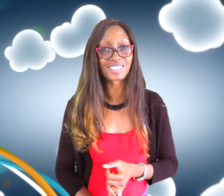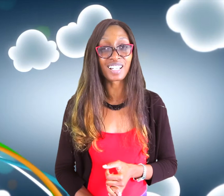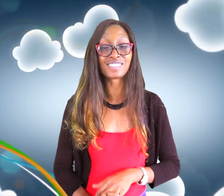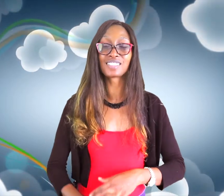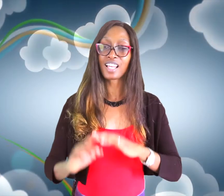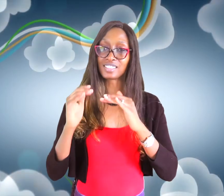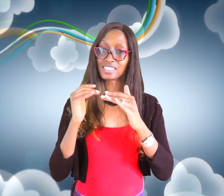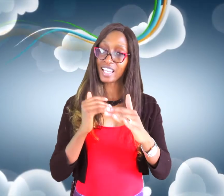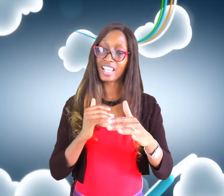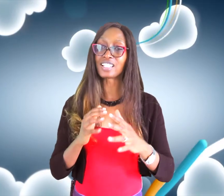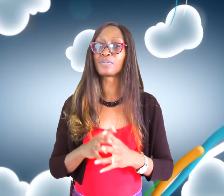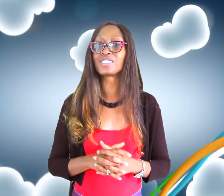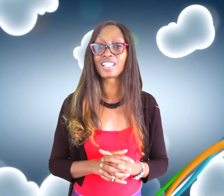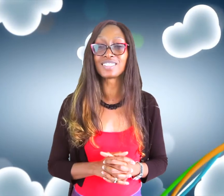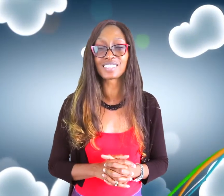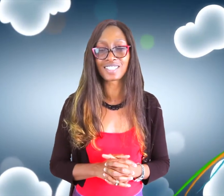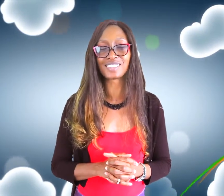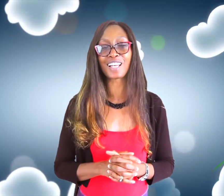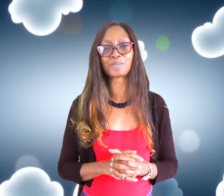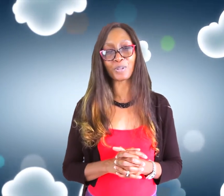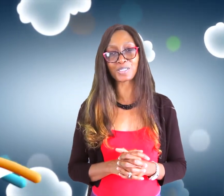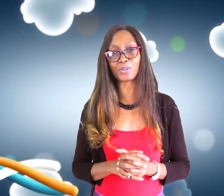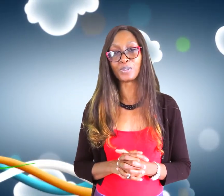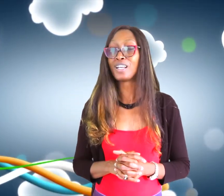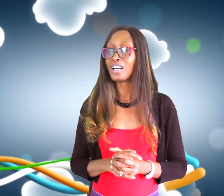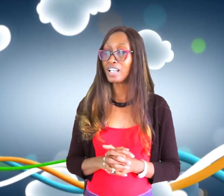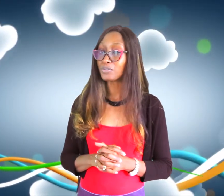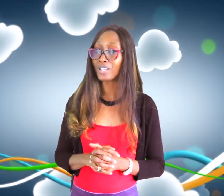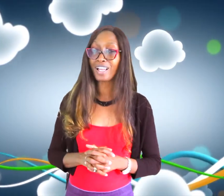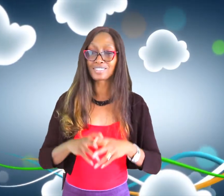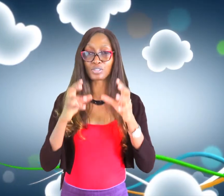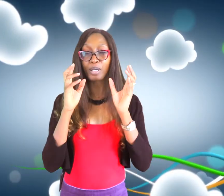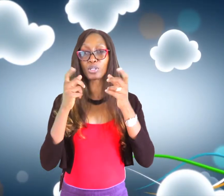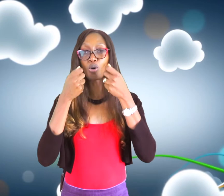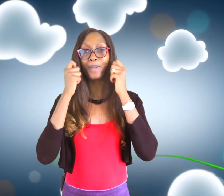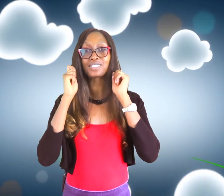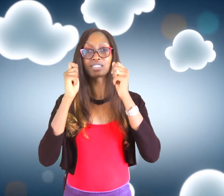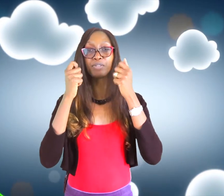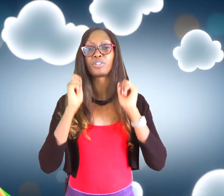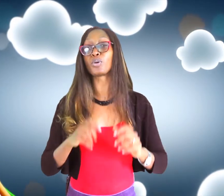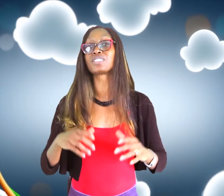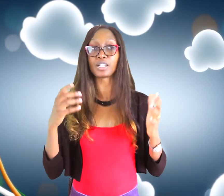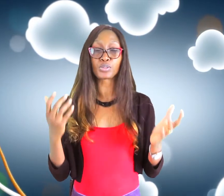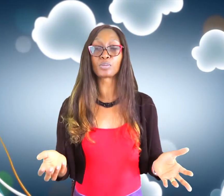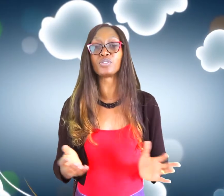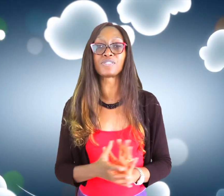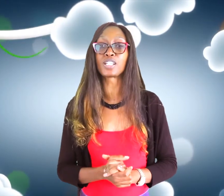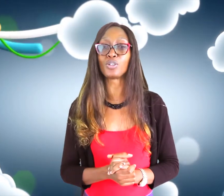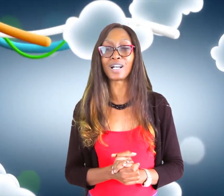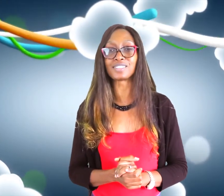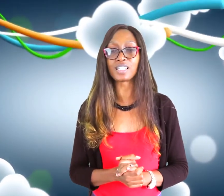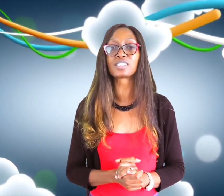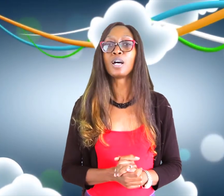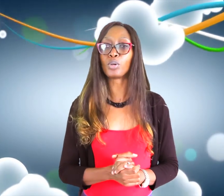hand sanitizers. Stay as physically distant as possible. If you can't, remember your mask. Very important. I know some of you have